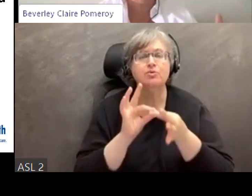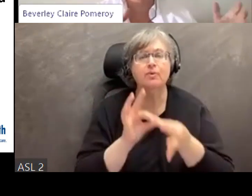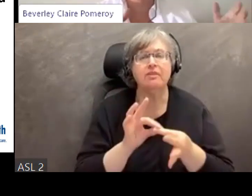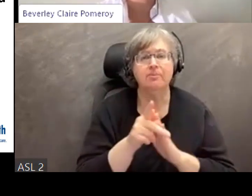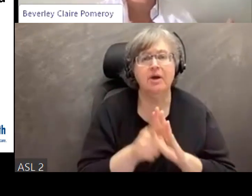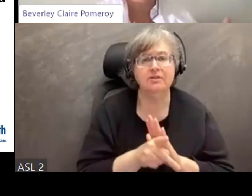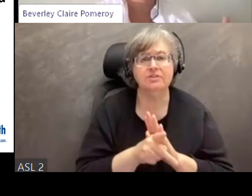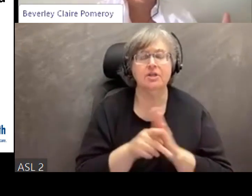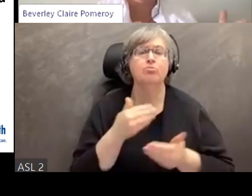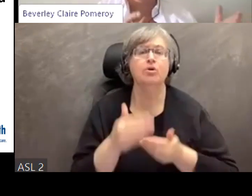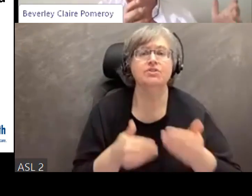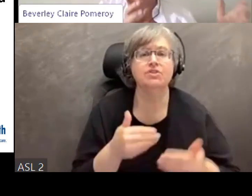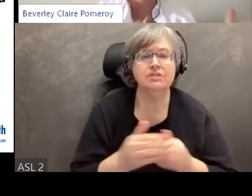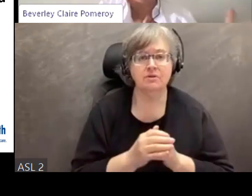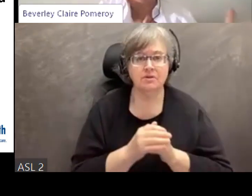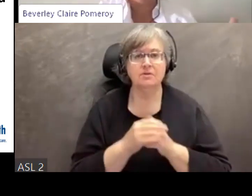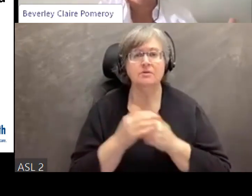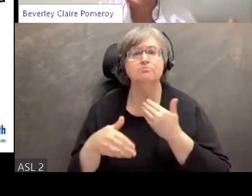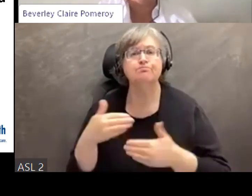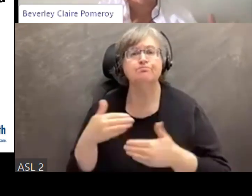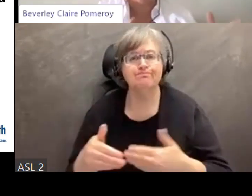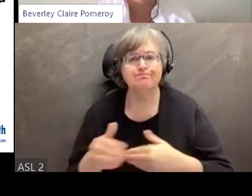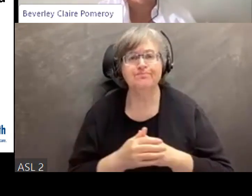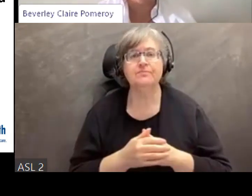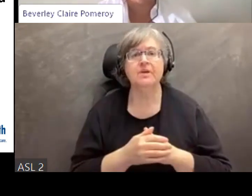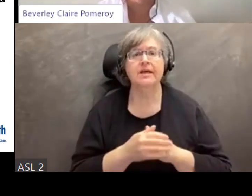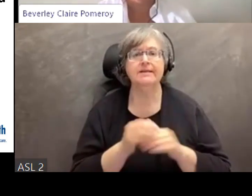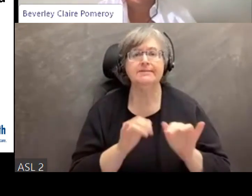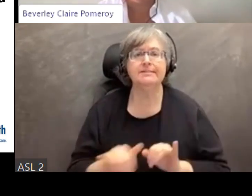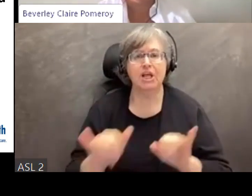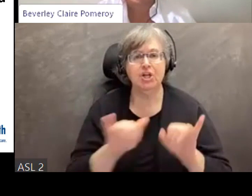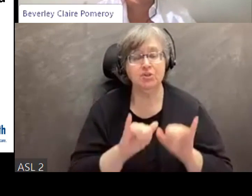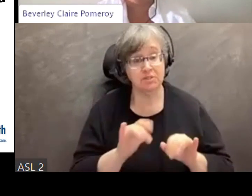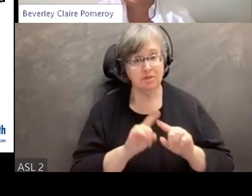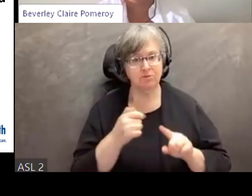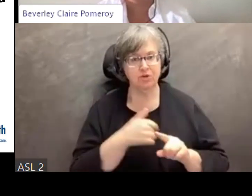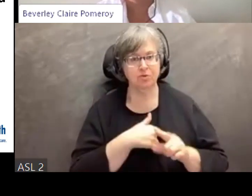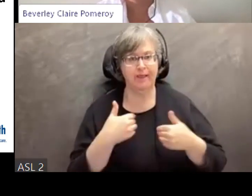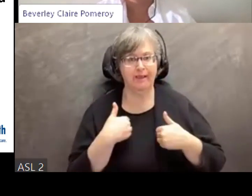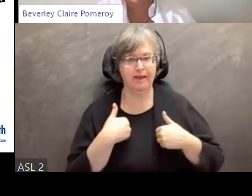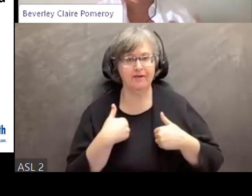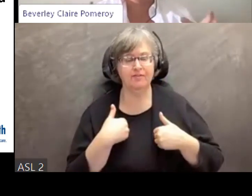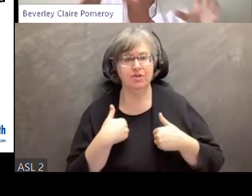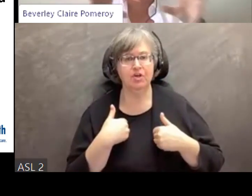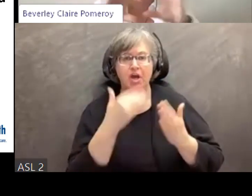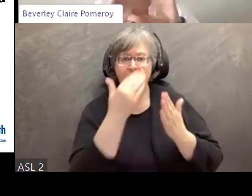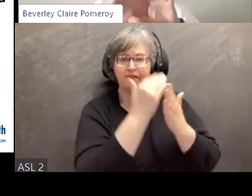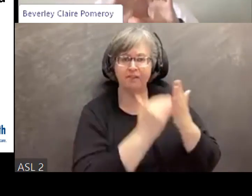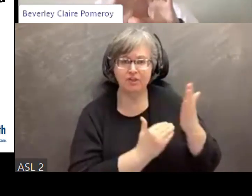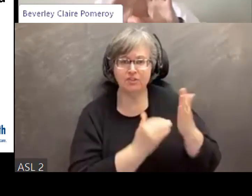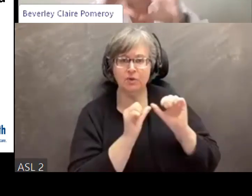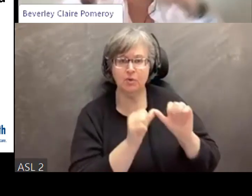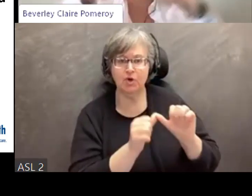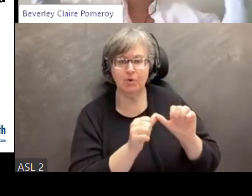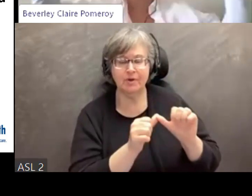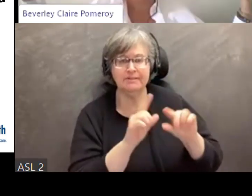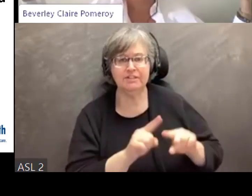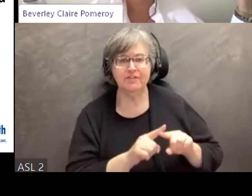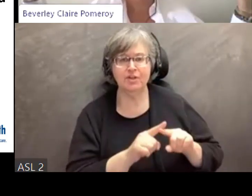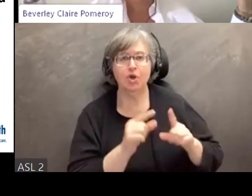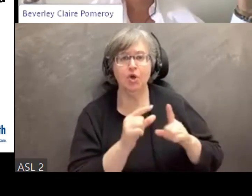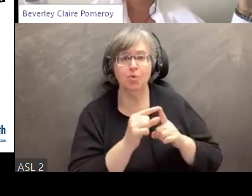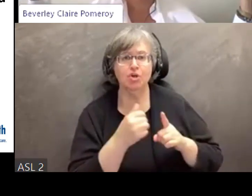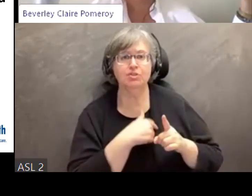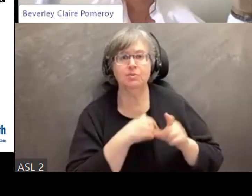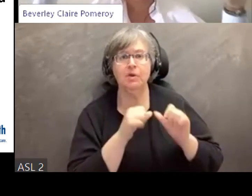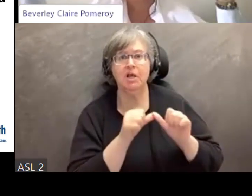of policy, of processes, of procedures, and of standards. But again, we have these sort of lists that are ongoing